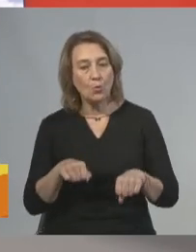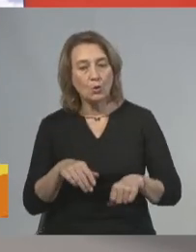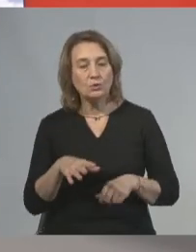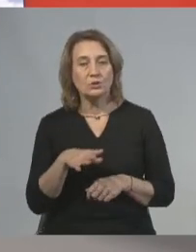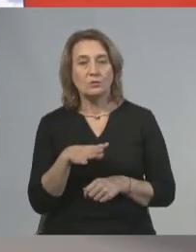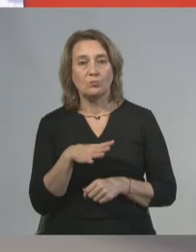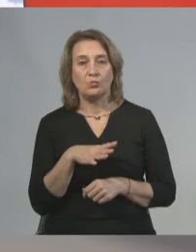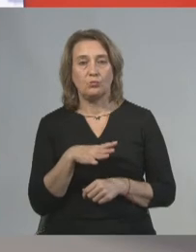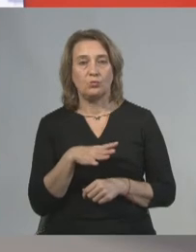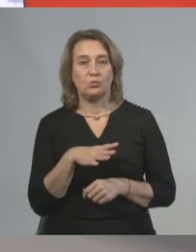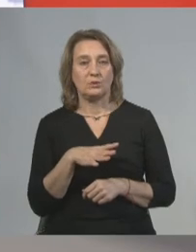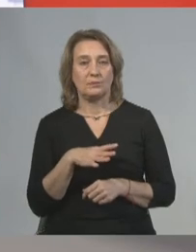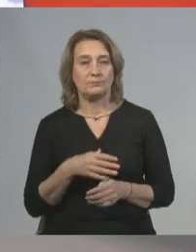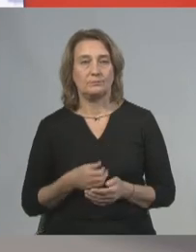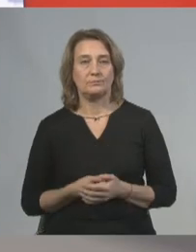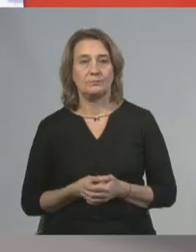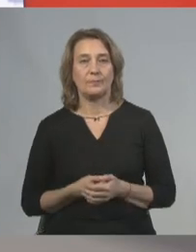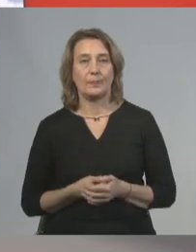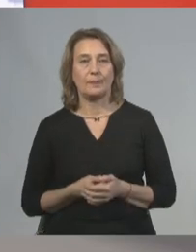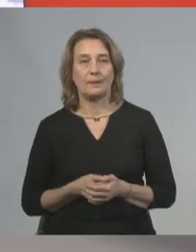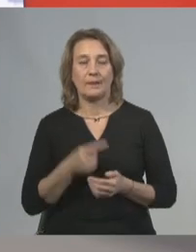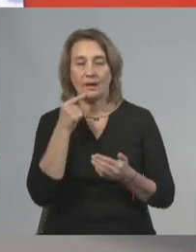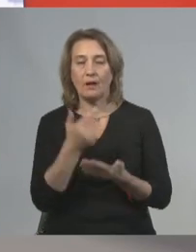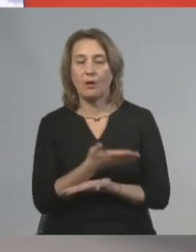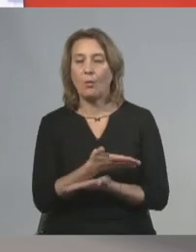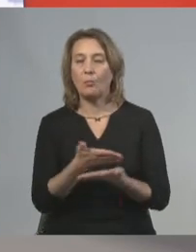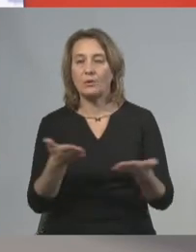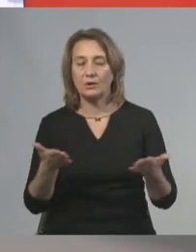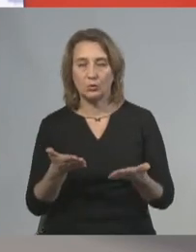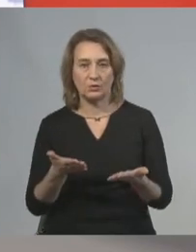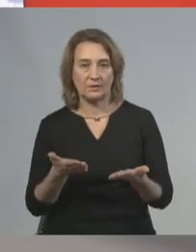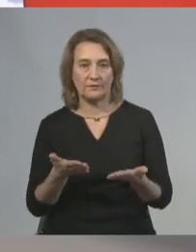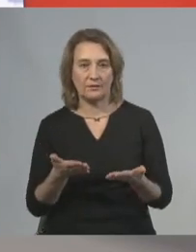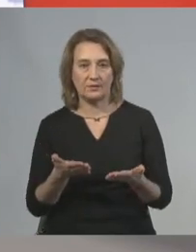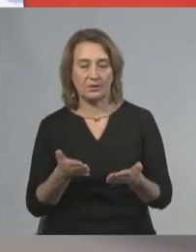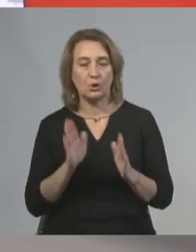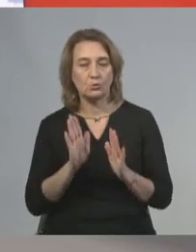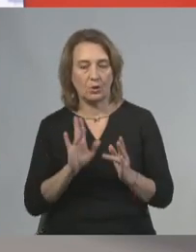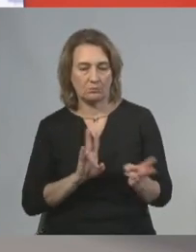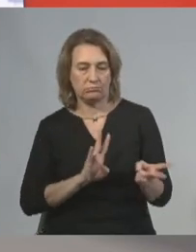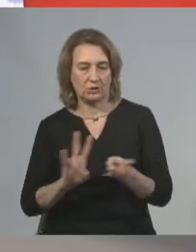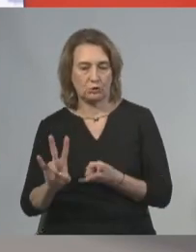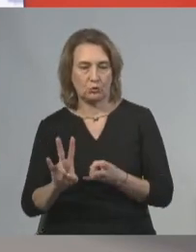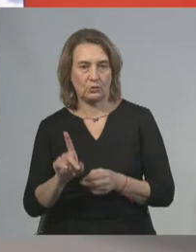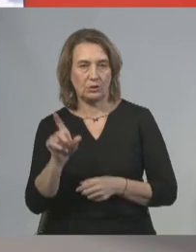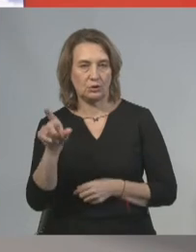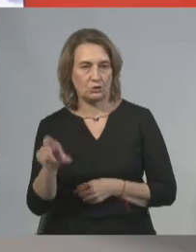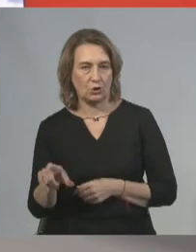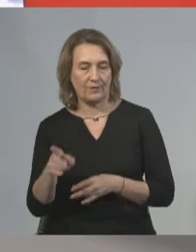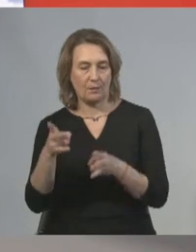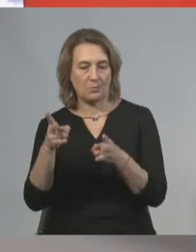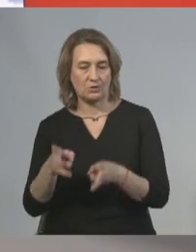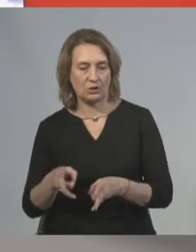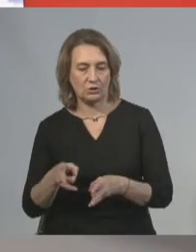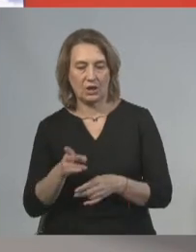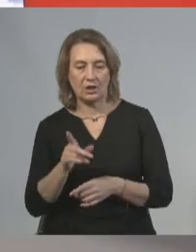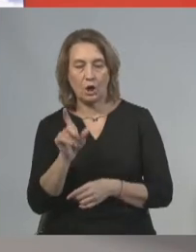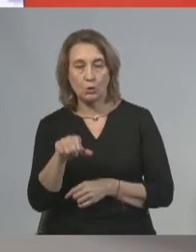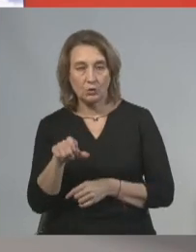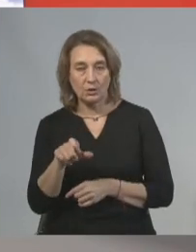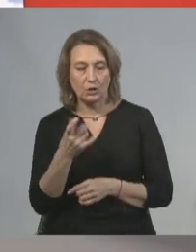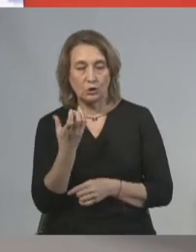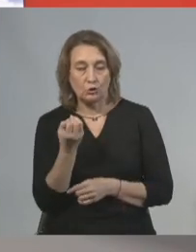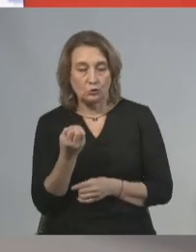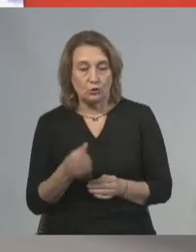where everyone knows everyone and when disclosing such personal information might harm the